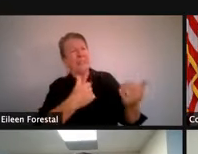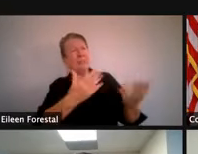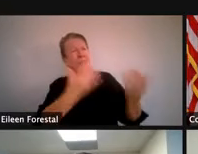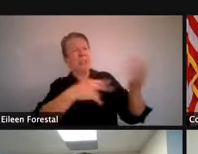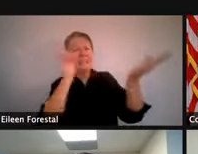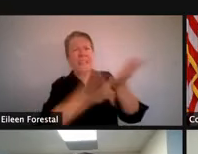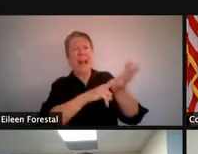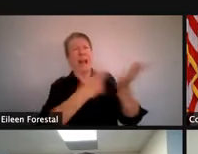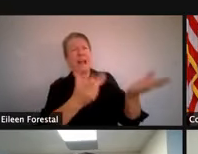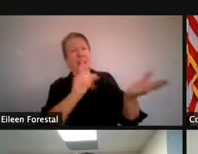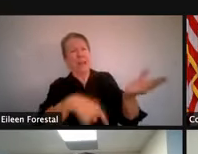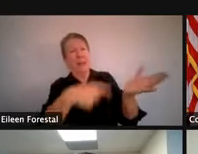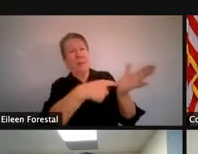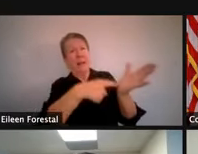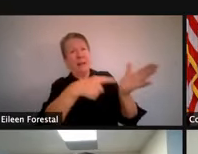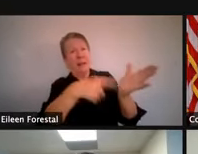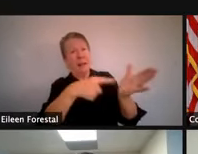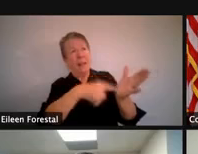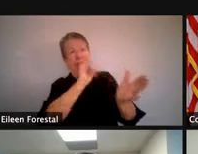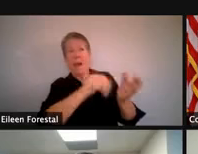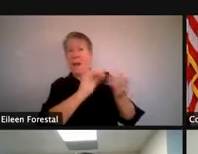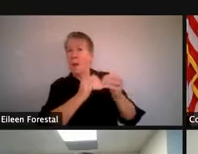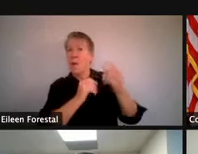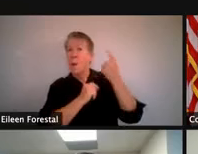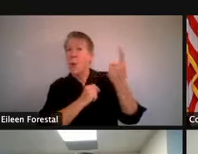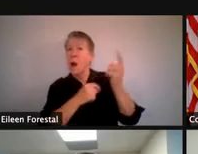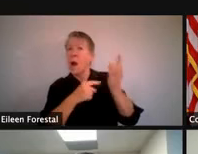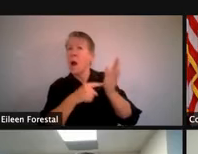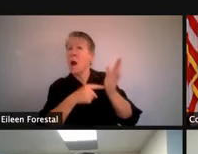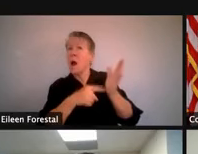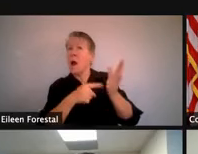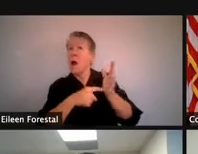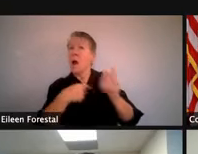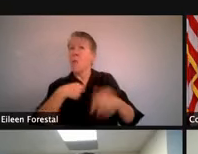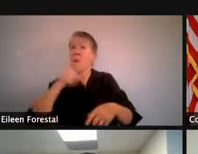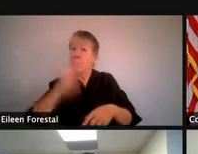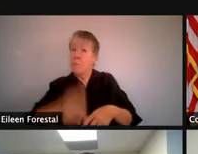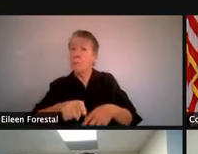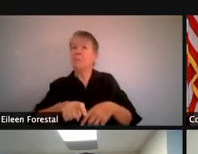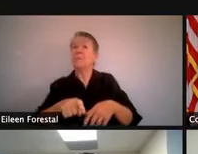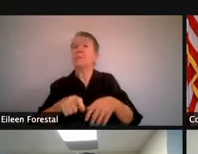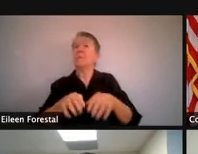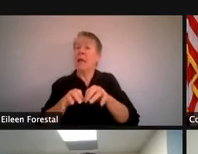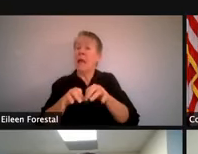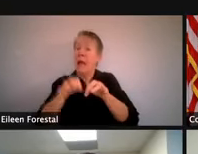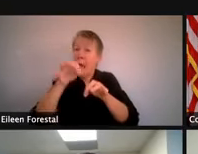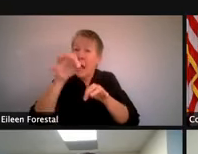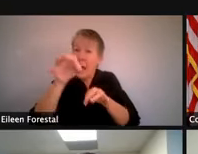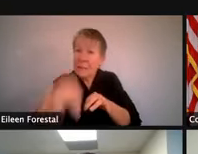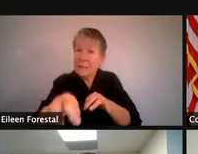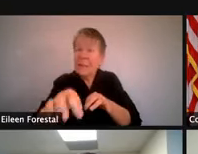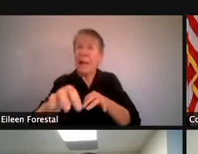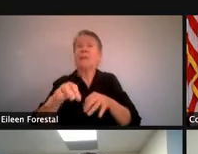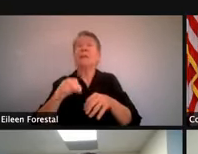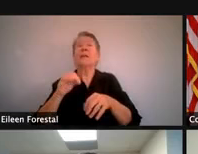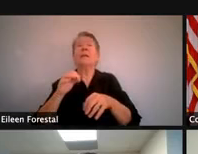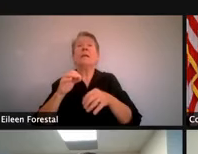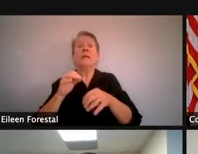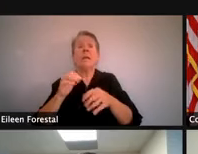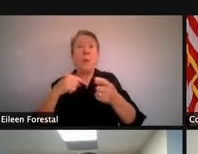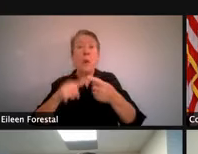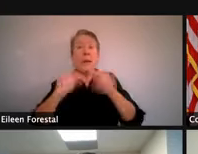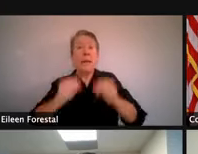job number one as part of that bill has to be extending the regular way unemployment